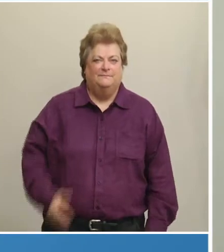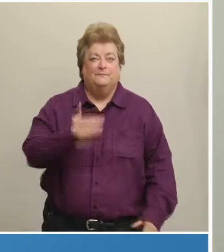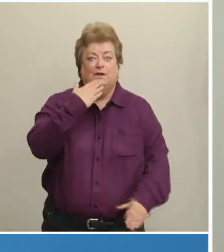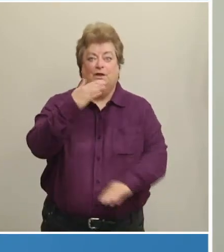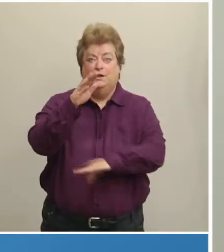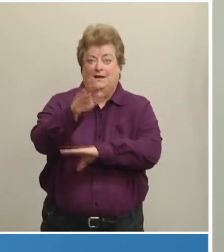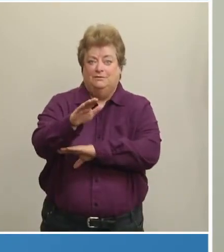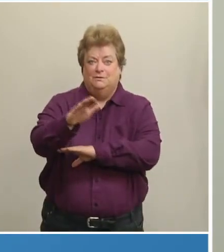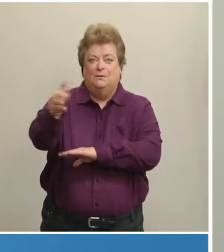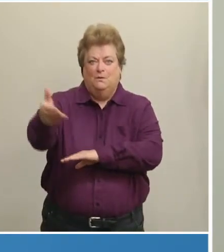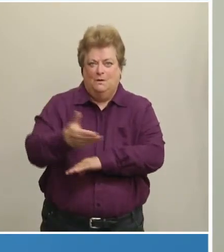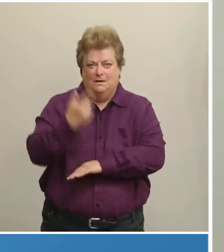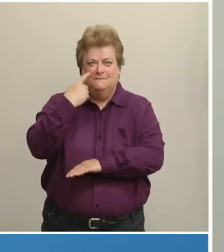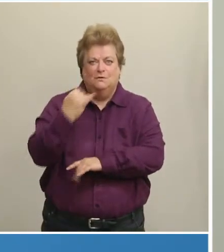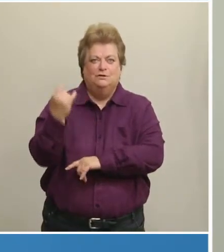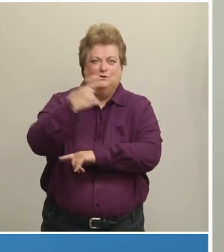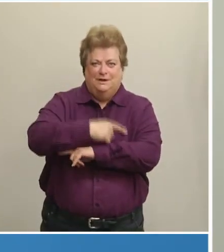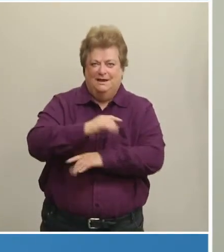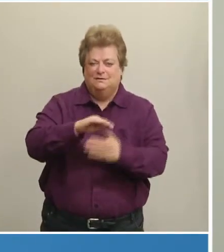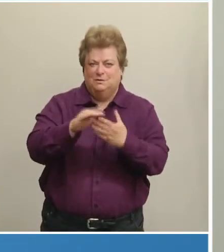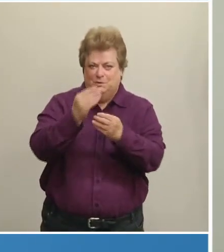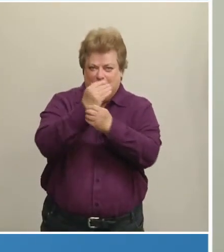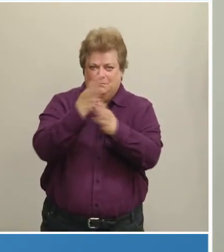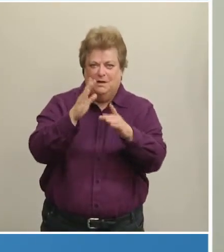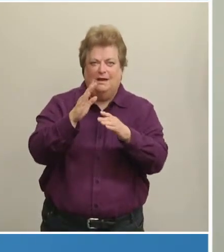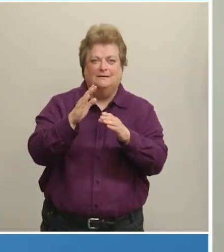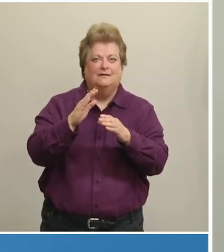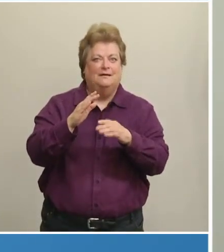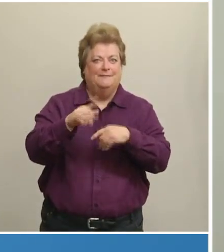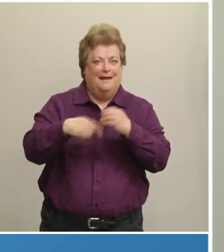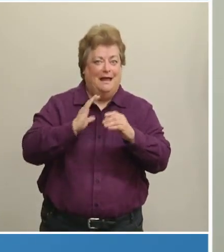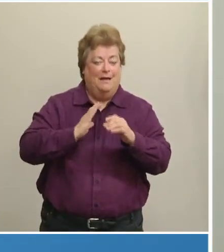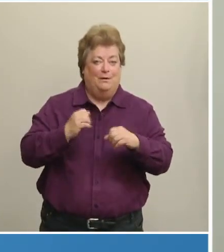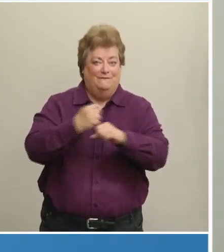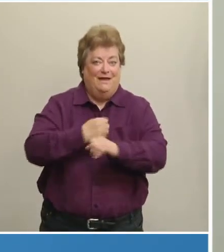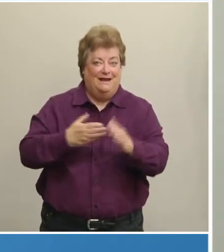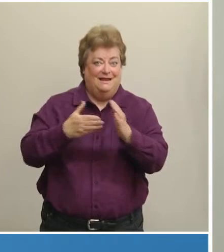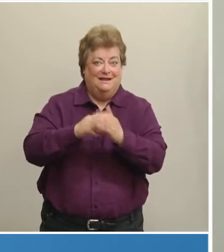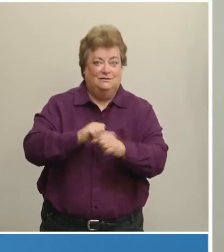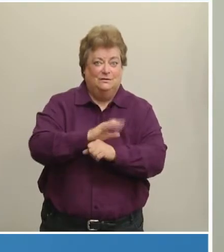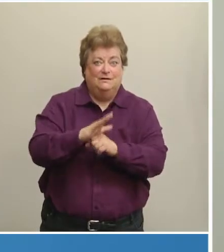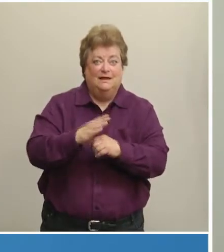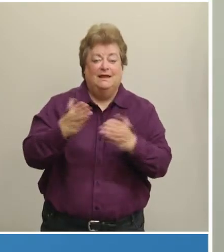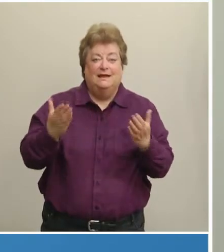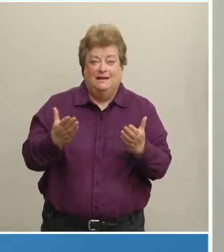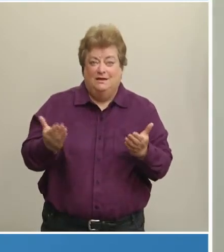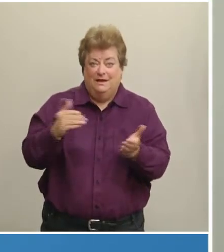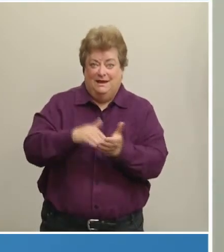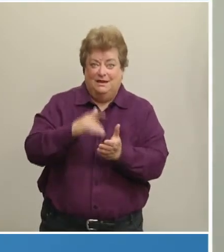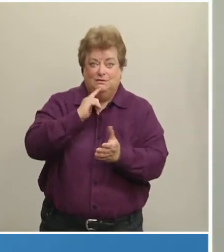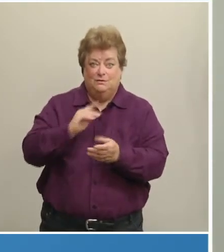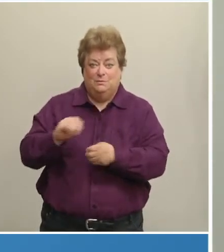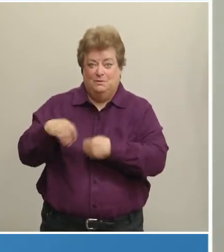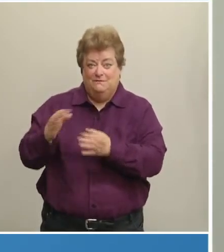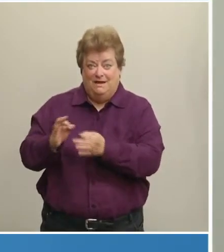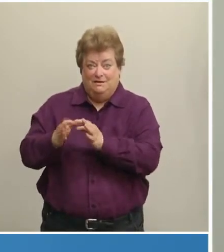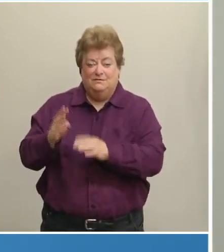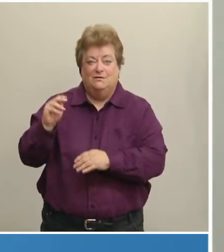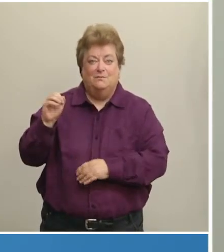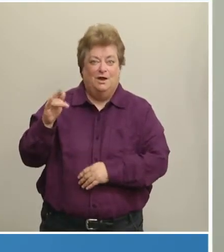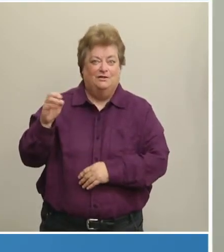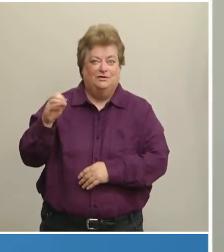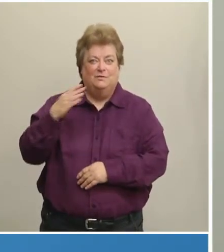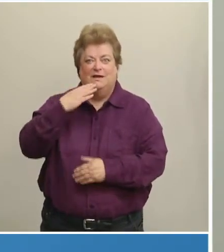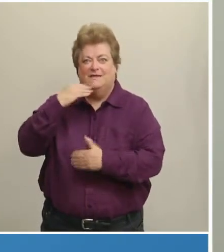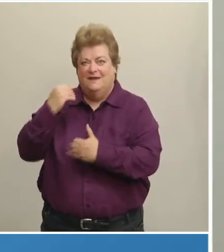Good afternoon and welcome to today's community briefing on our fight against COVID-19. Here once again to provide interpretation is Margie Prop. And thanks